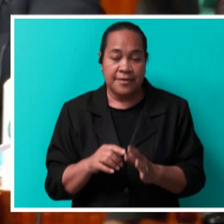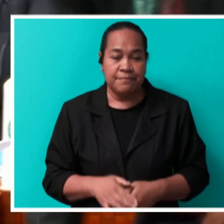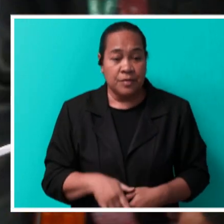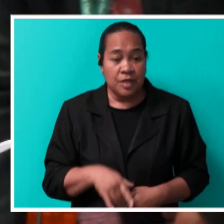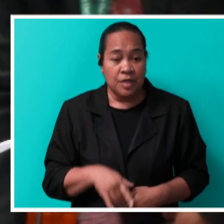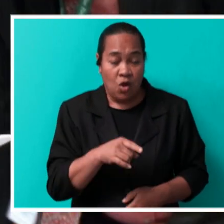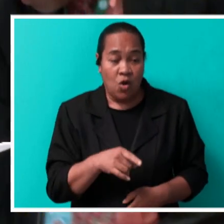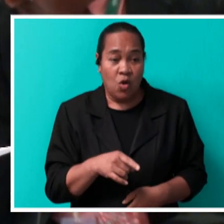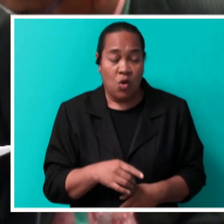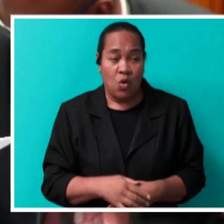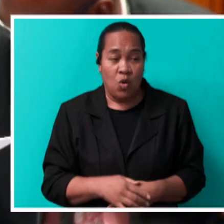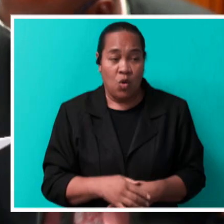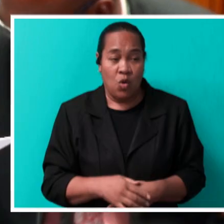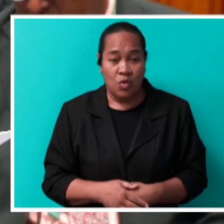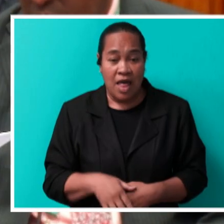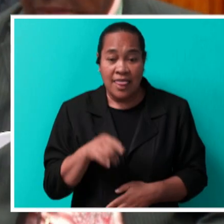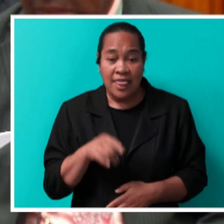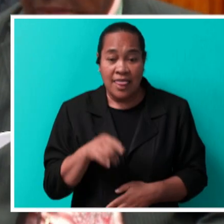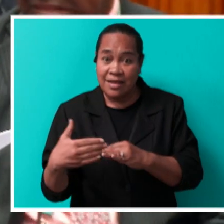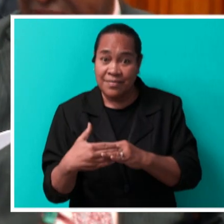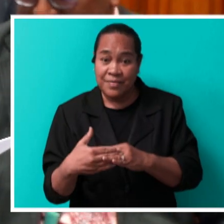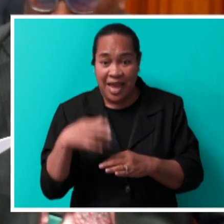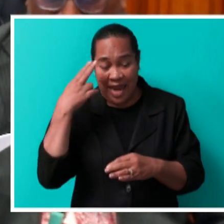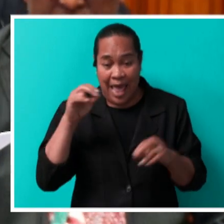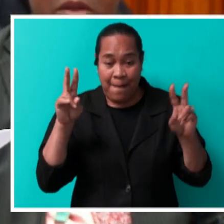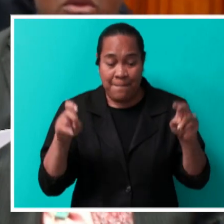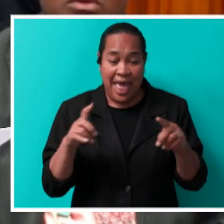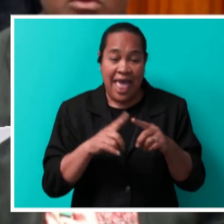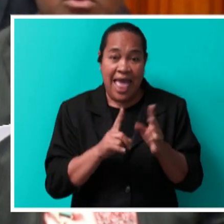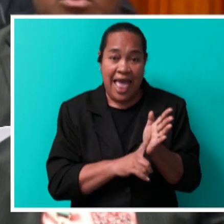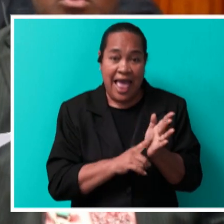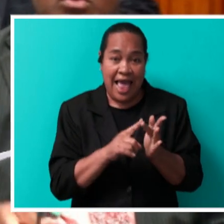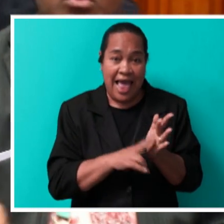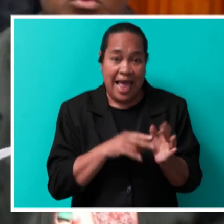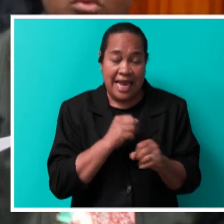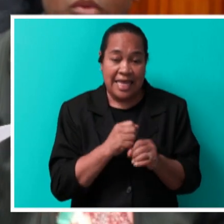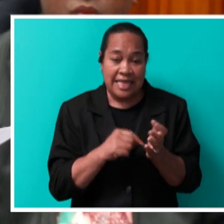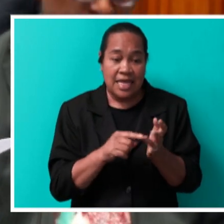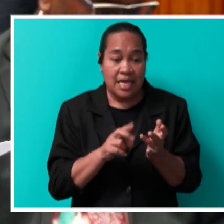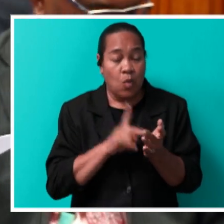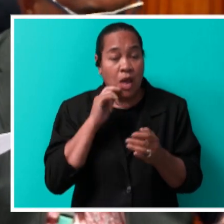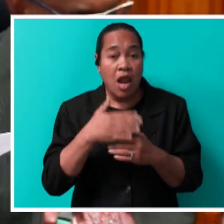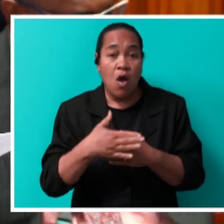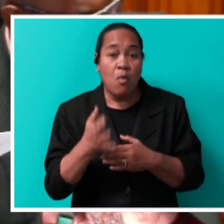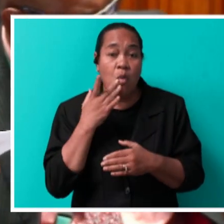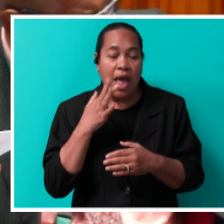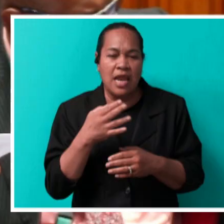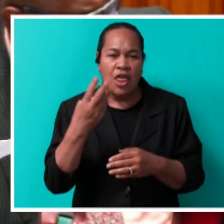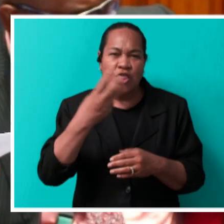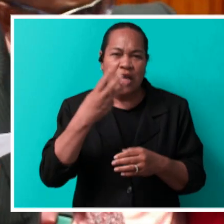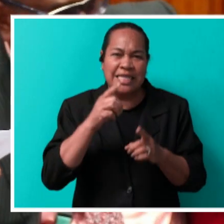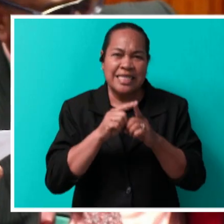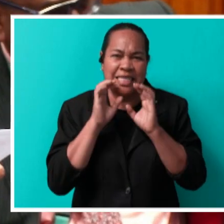of Ellington Wharf in Rakiraki has been set for the 13th of December or thereafter.